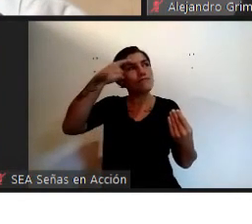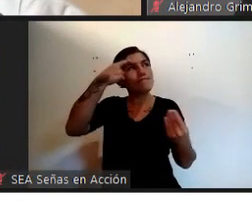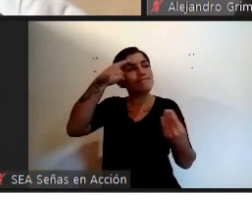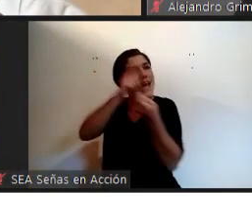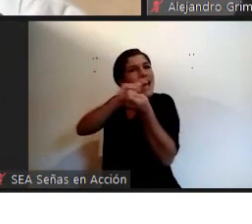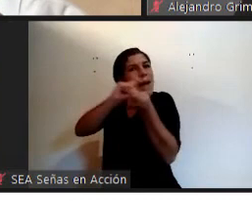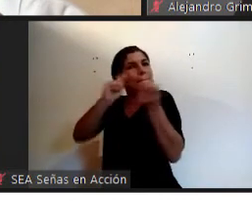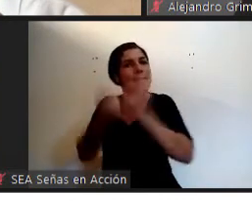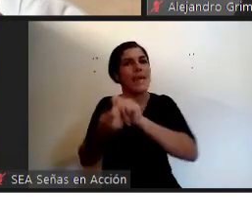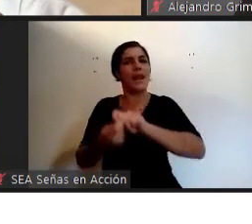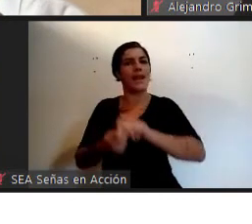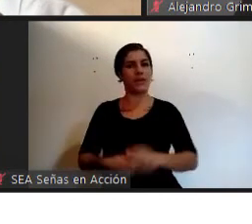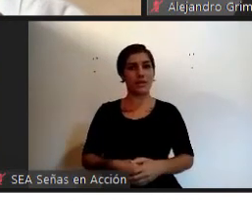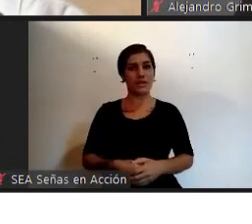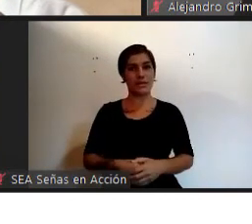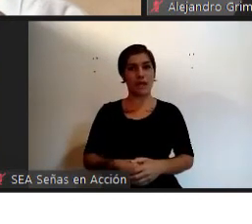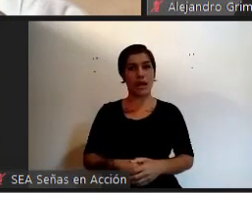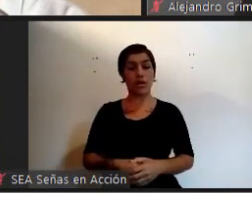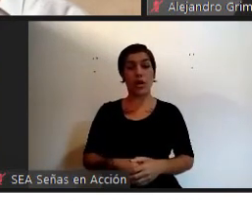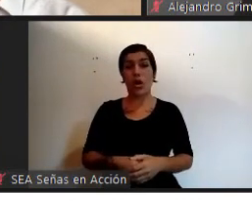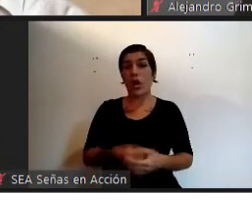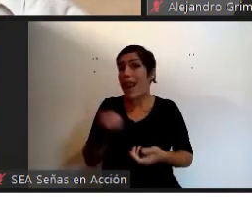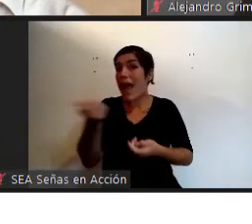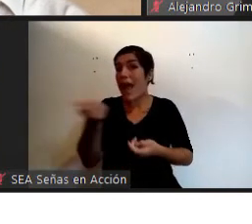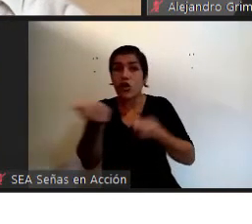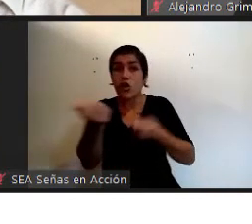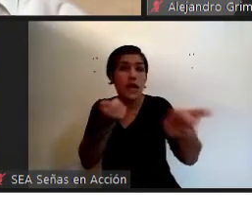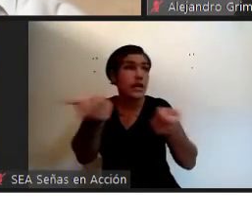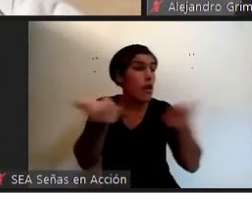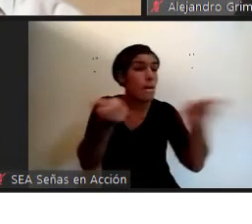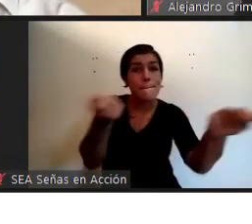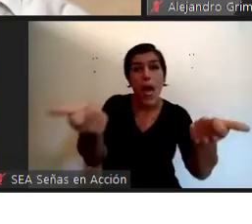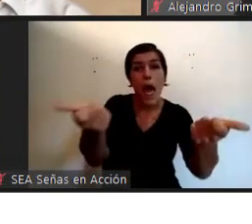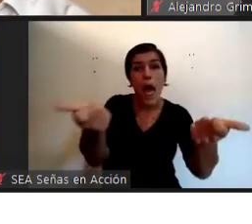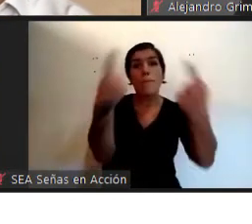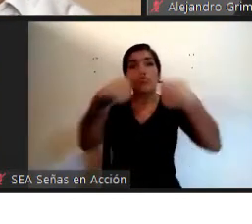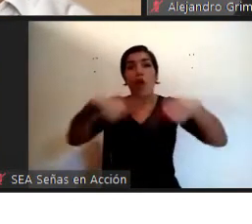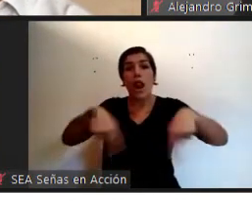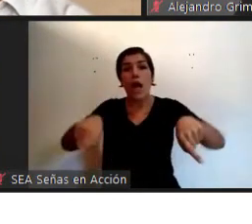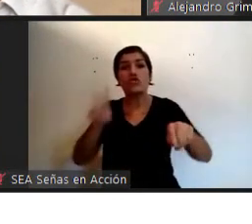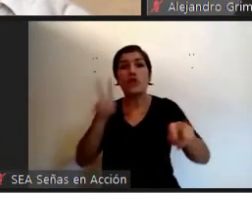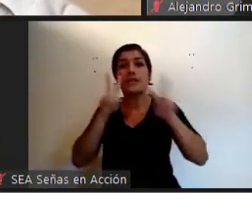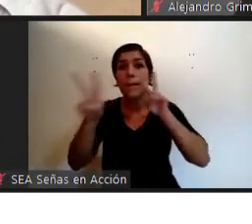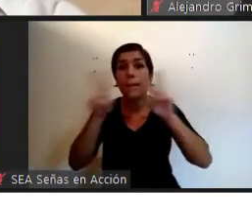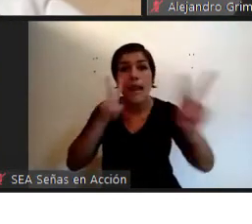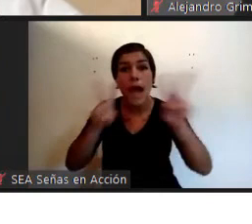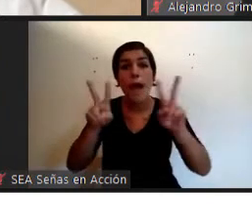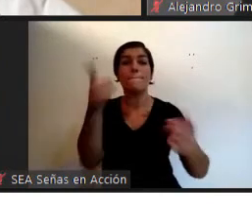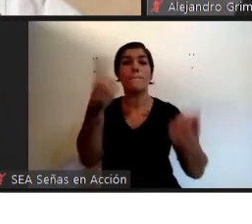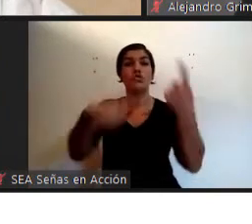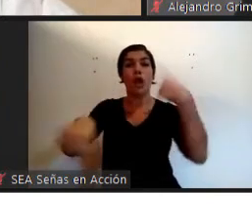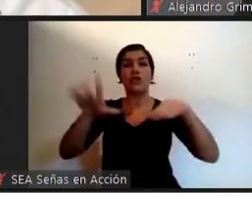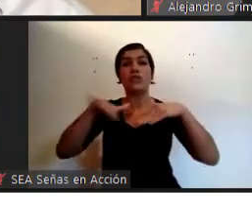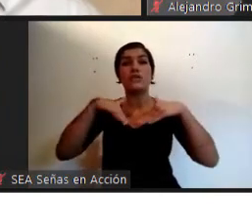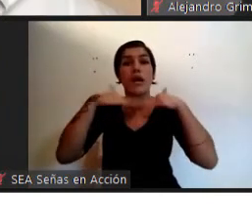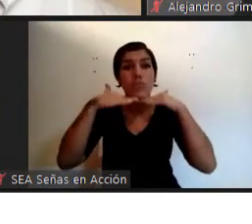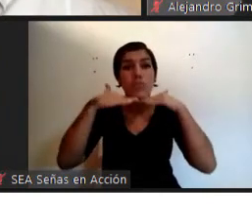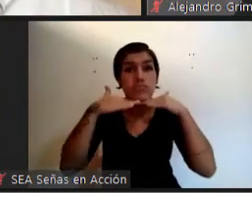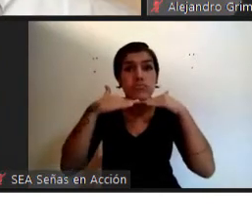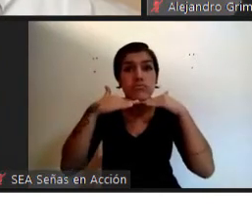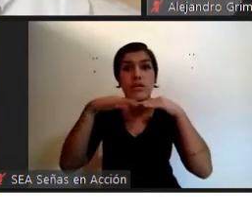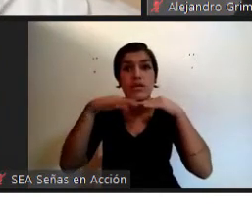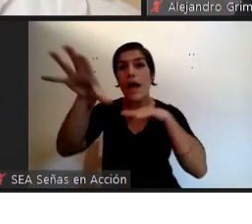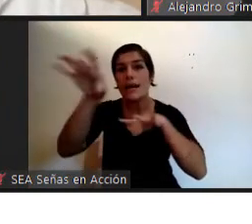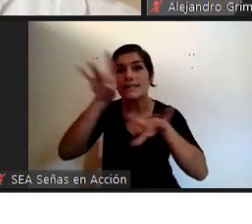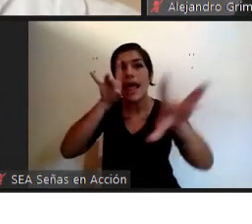to a responsible, sustainable consumption in the purest sense of the term. We have to reflect what we are